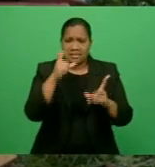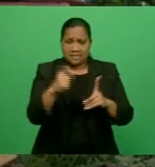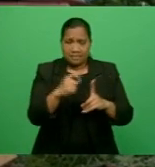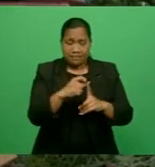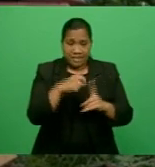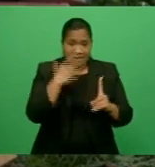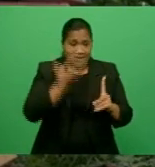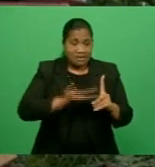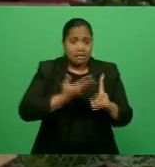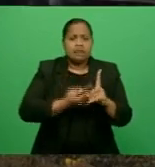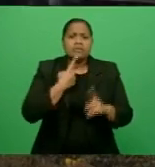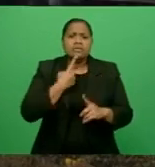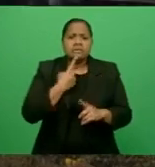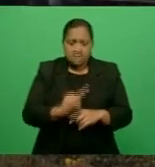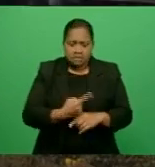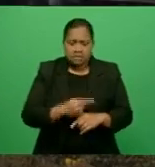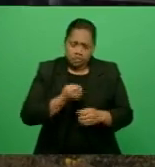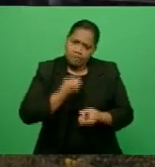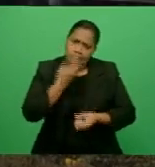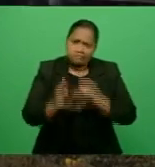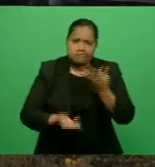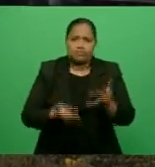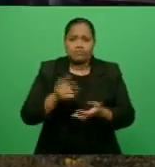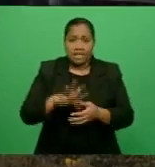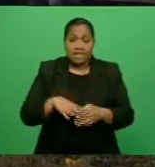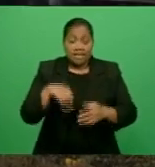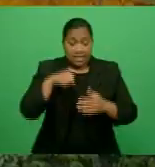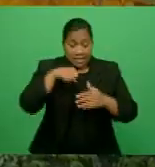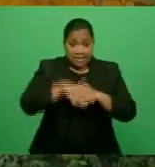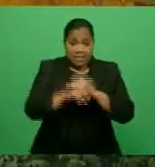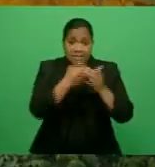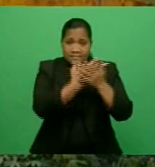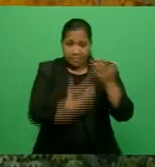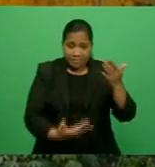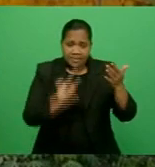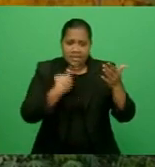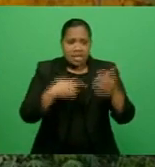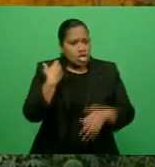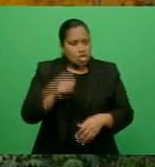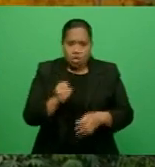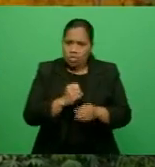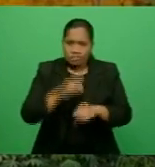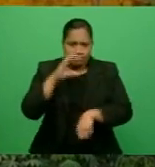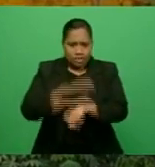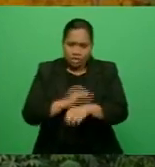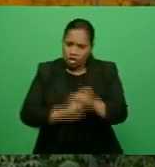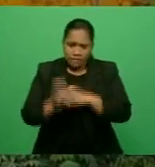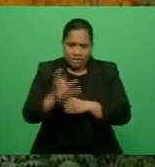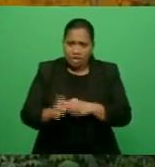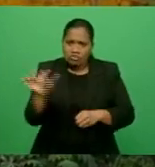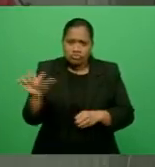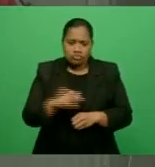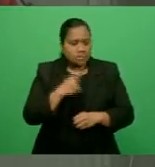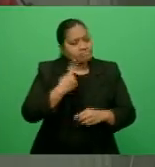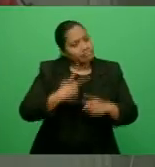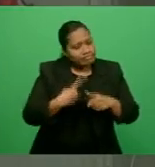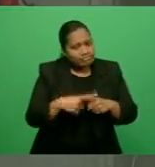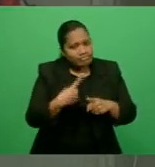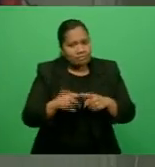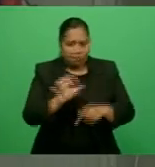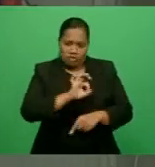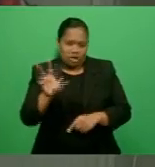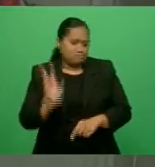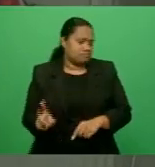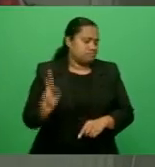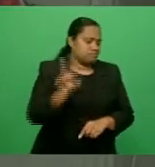week and have urged them to call police directly and lodge an official complaint if any officer of the law fails